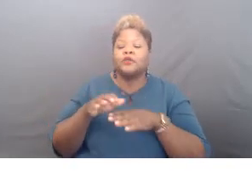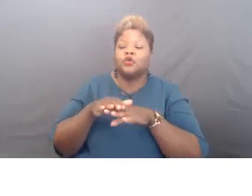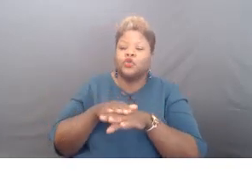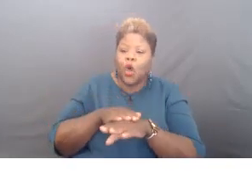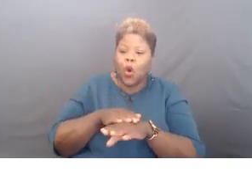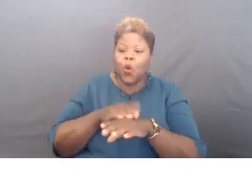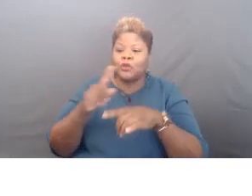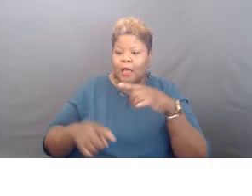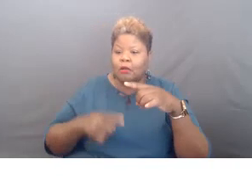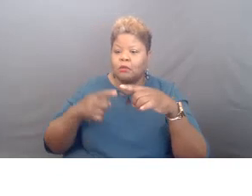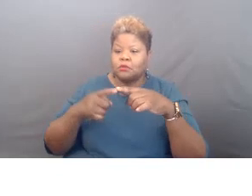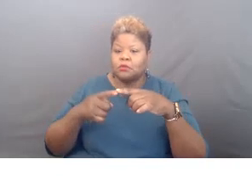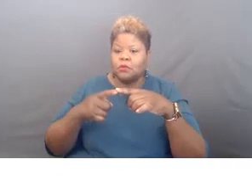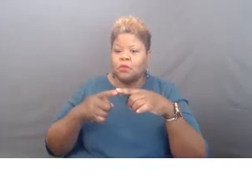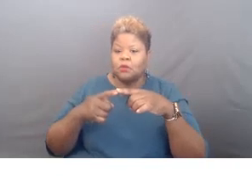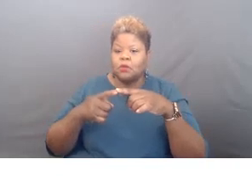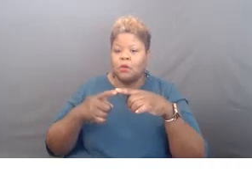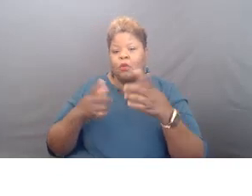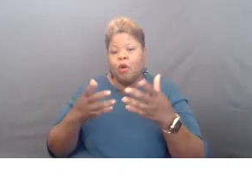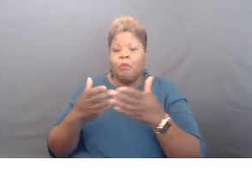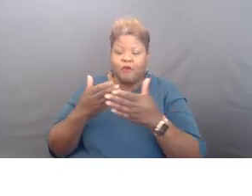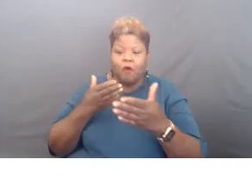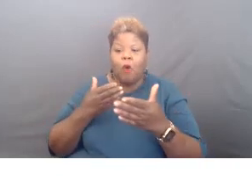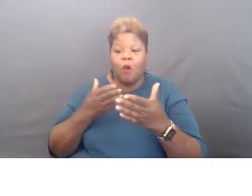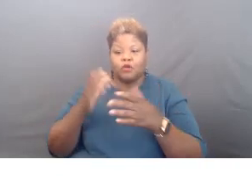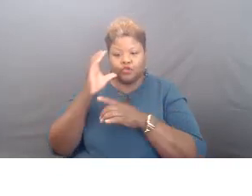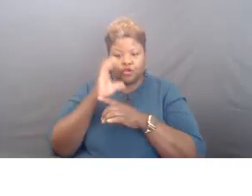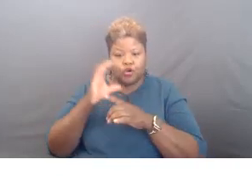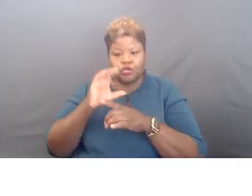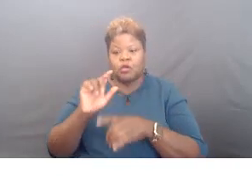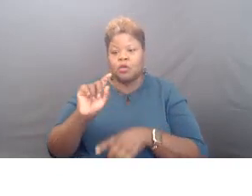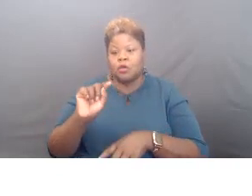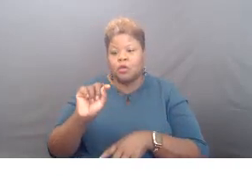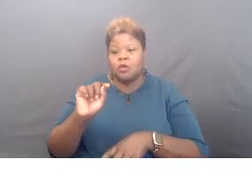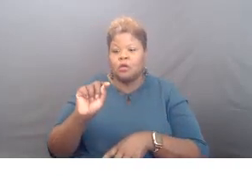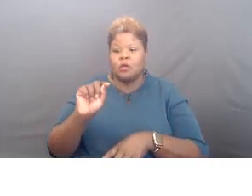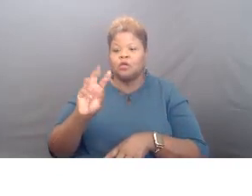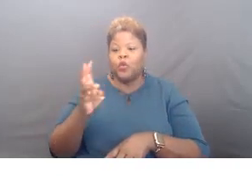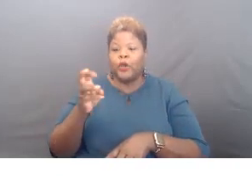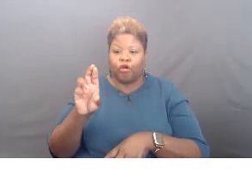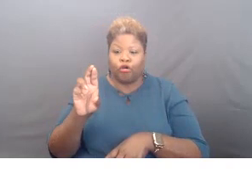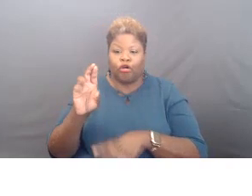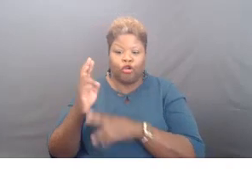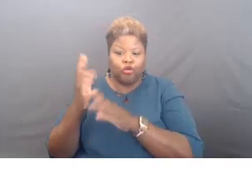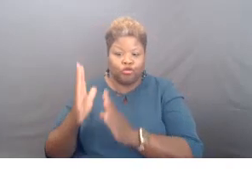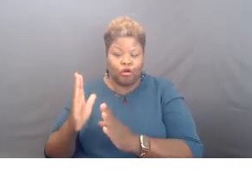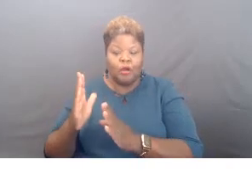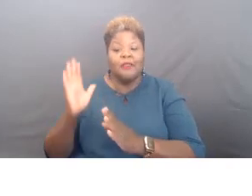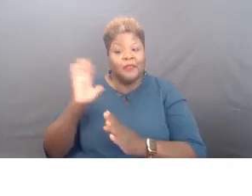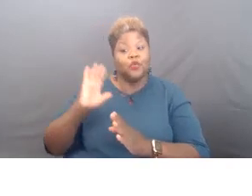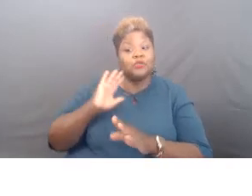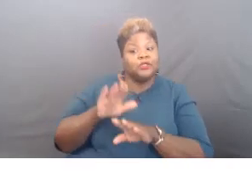least before a certain Twitter user. They used to be very slow news,